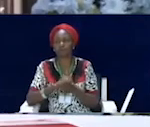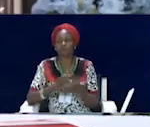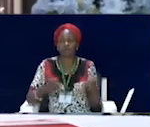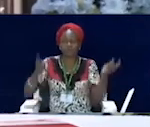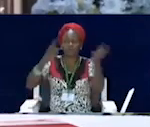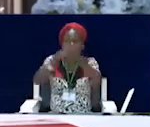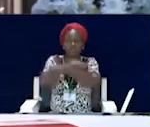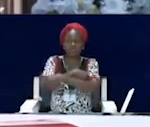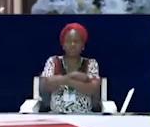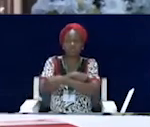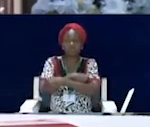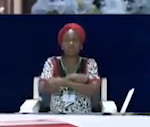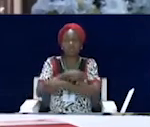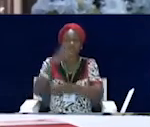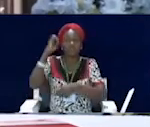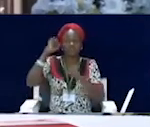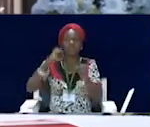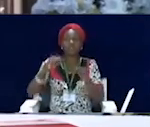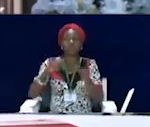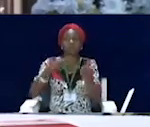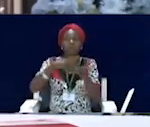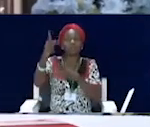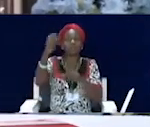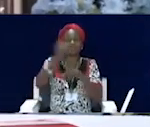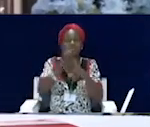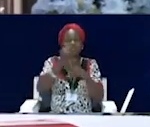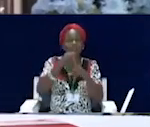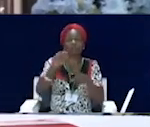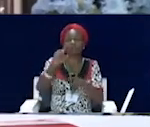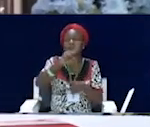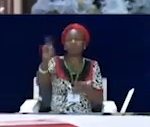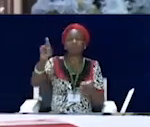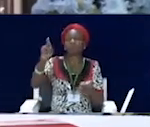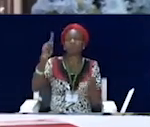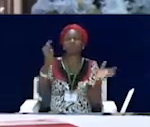Today, he can pay the salary of 100 doctors.